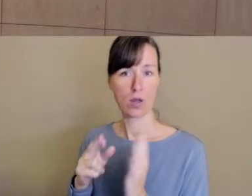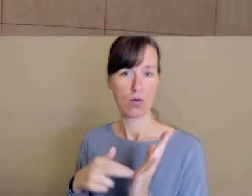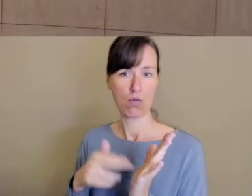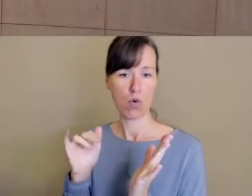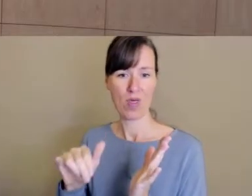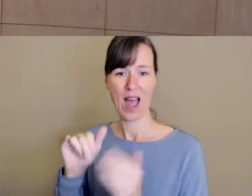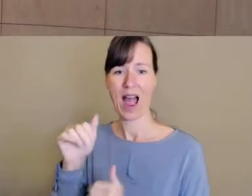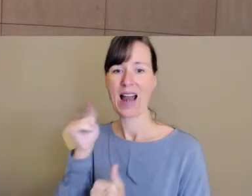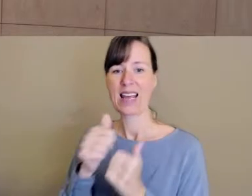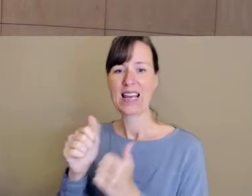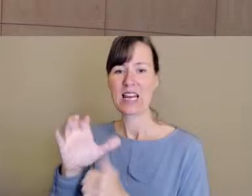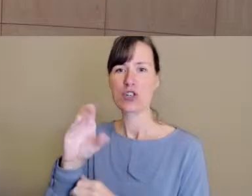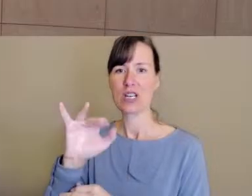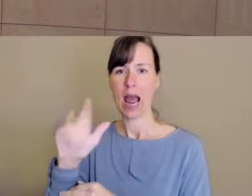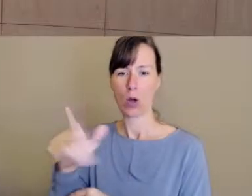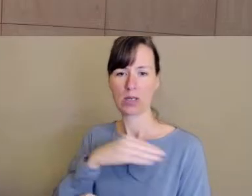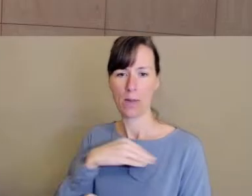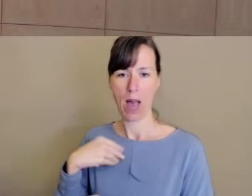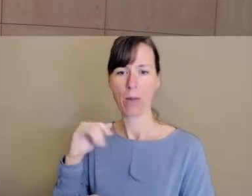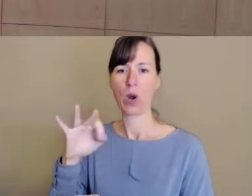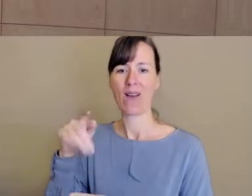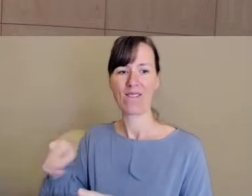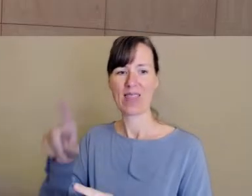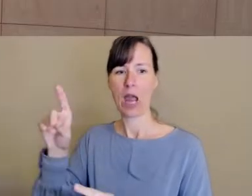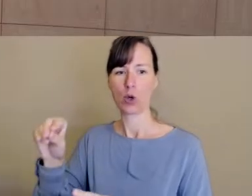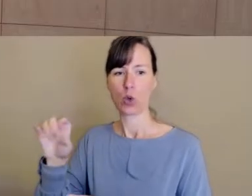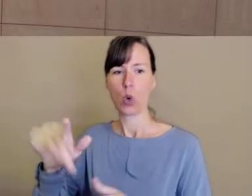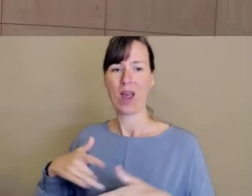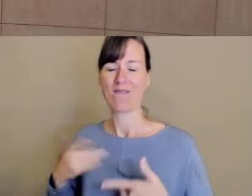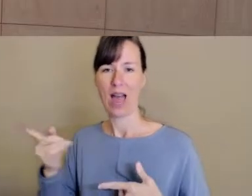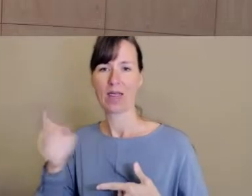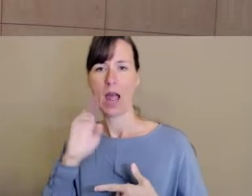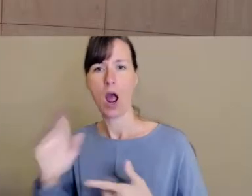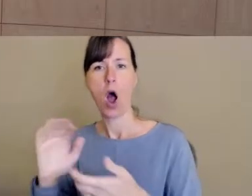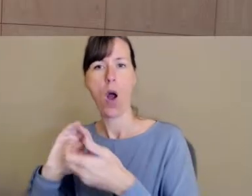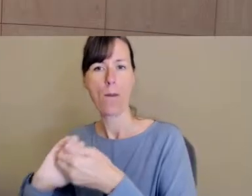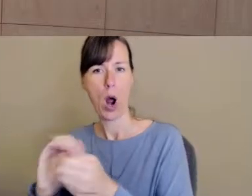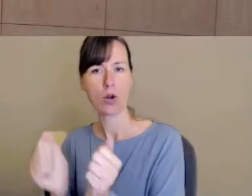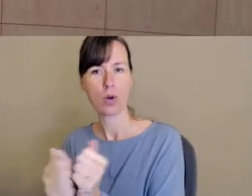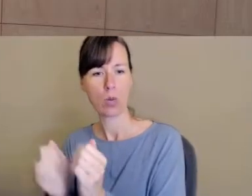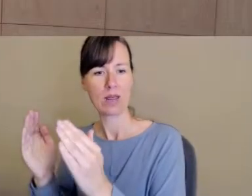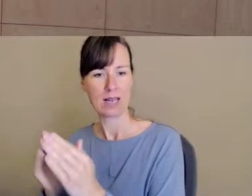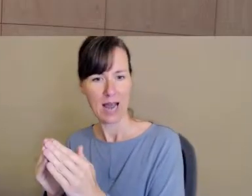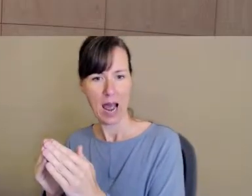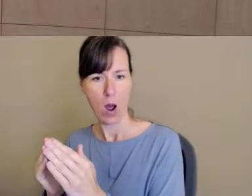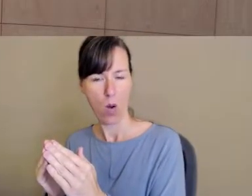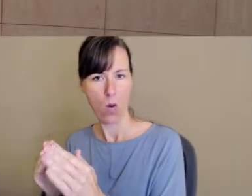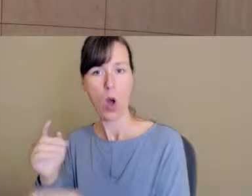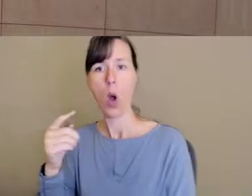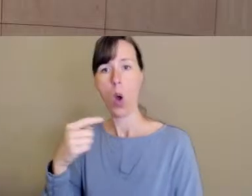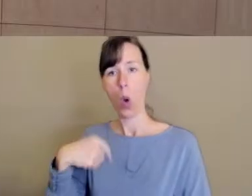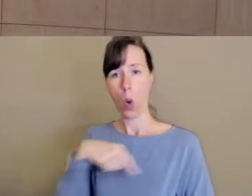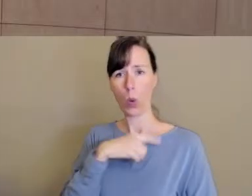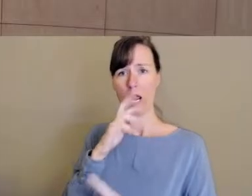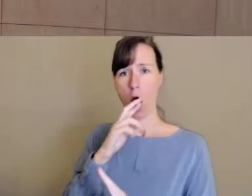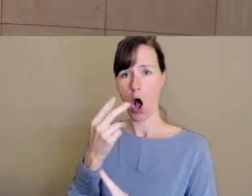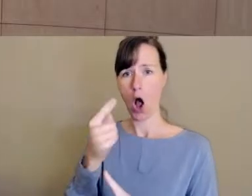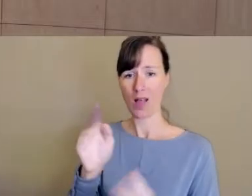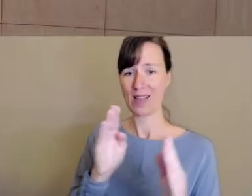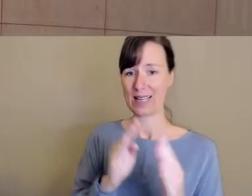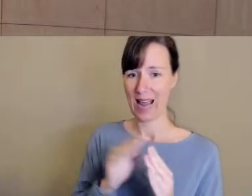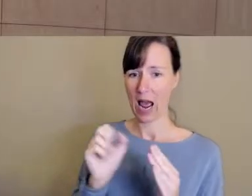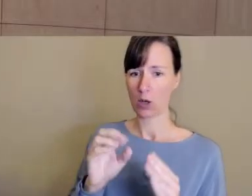town. Number one, we are the town. So as a council member, this event is a town event that is hosted also, that's